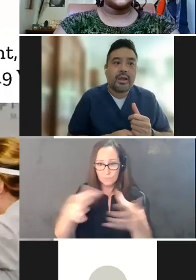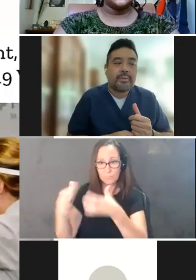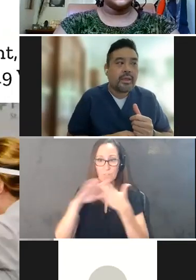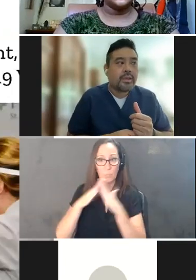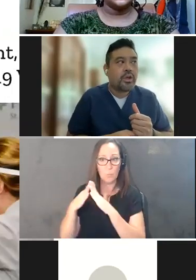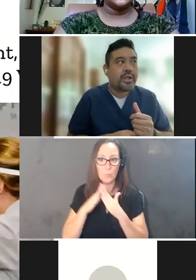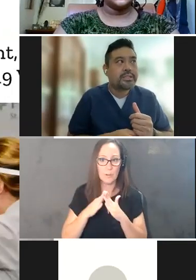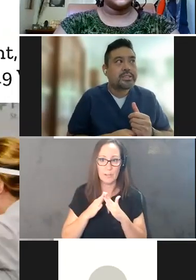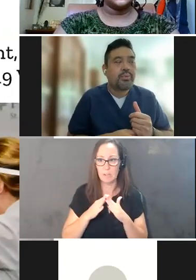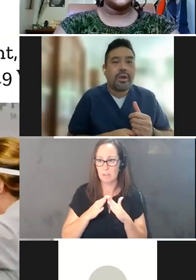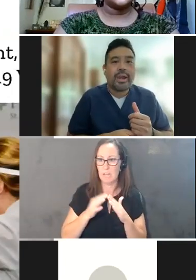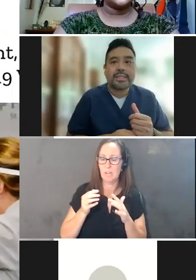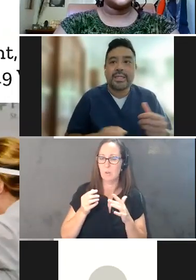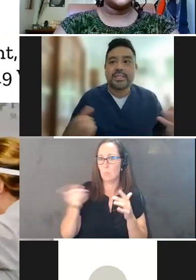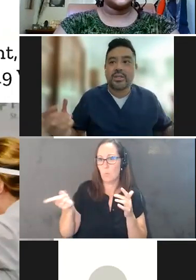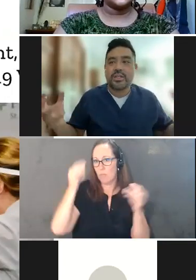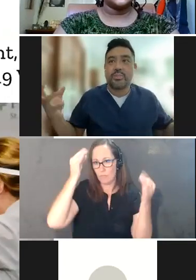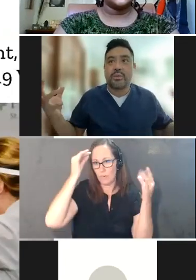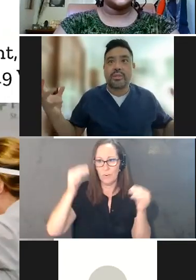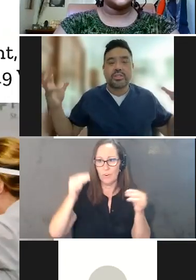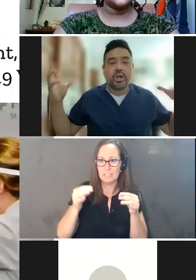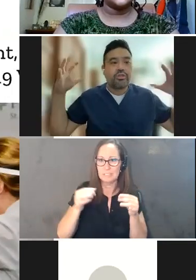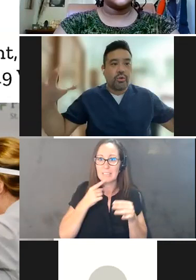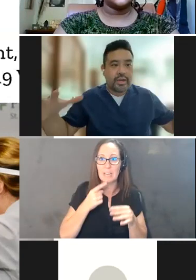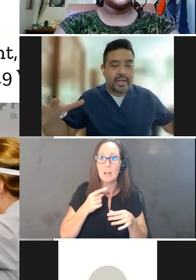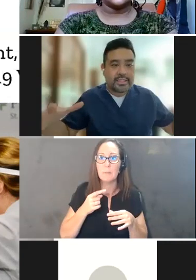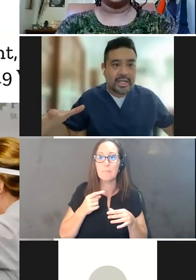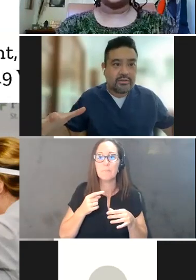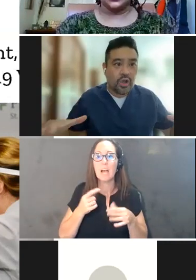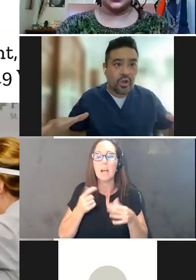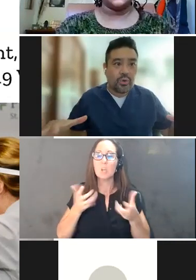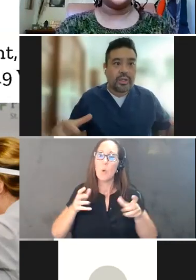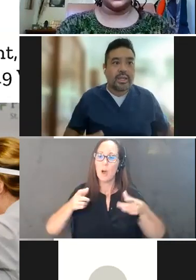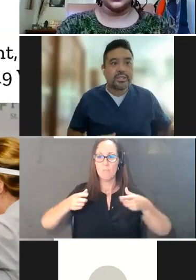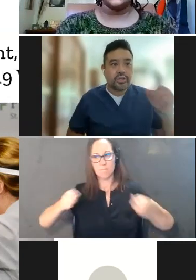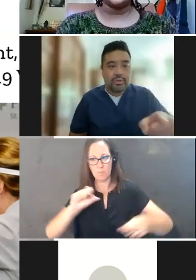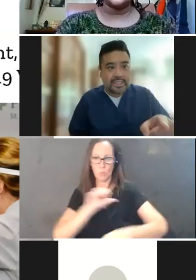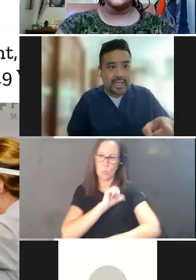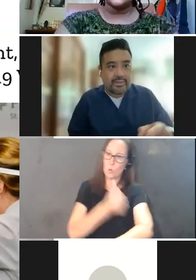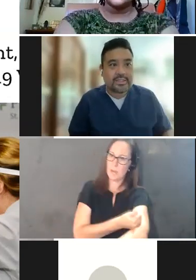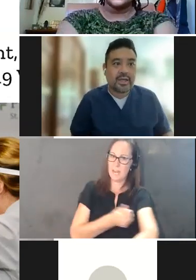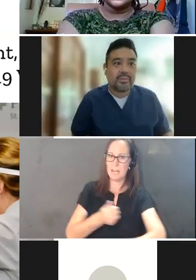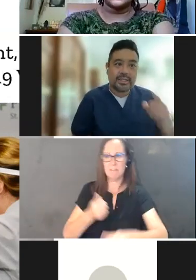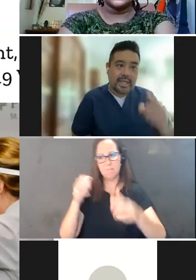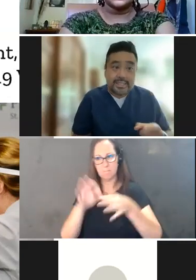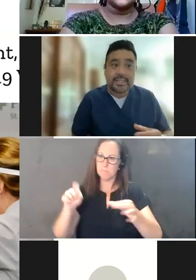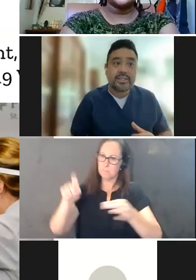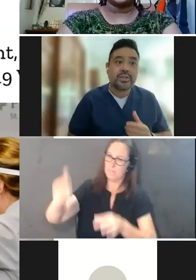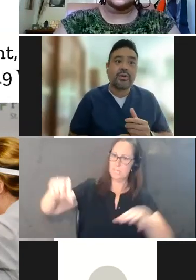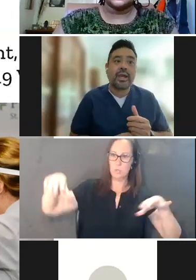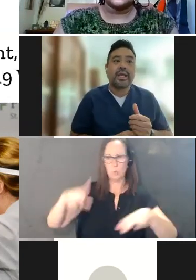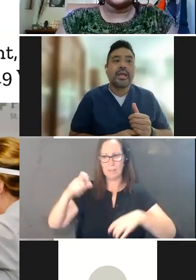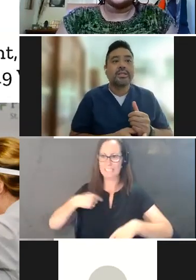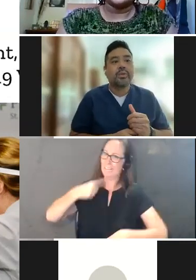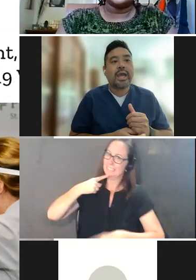And, you know, it's important not to necessarily speak with this authoritative tone, is you need to get this done because I said